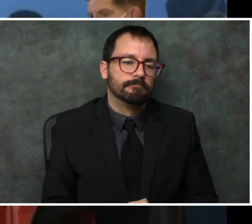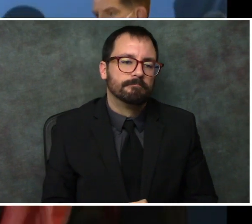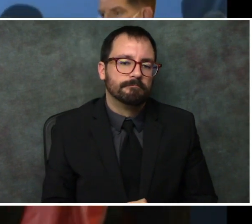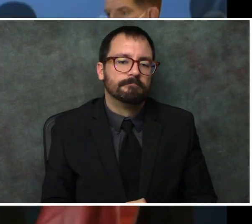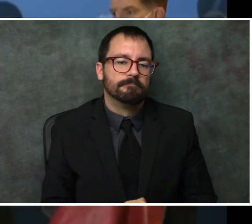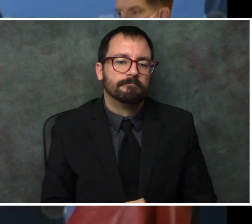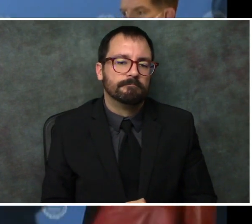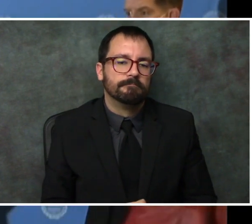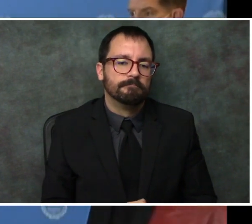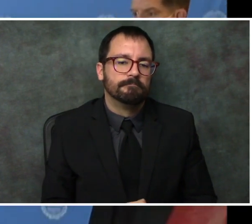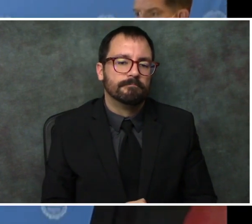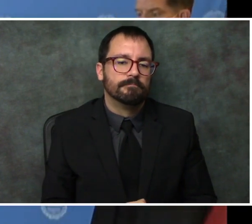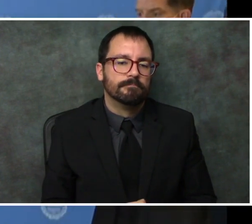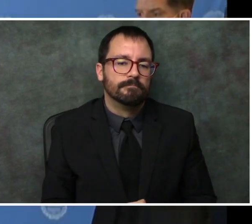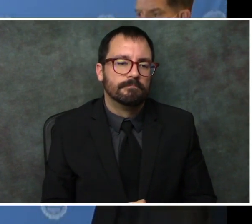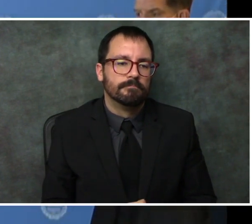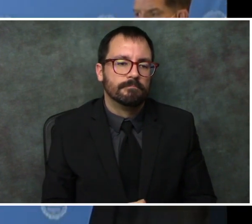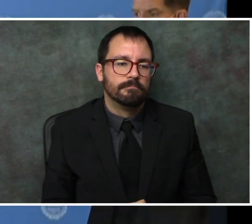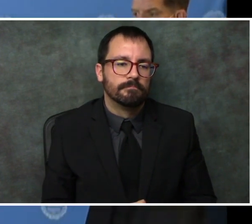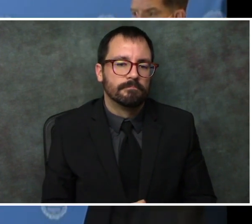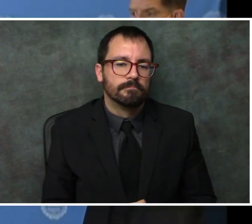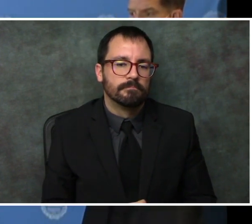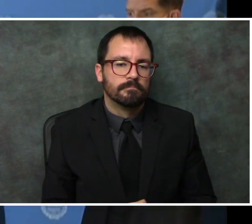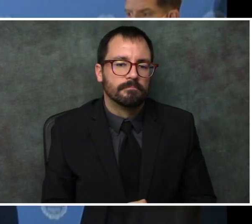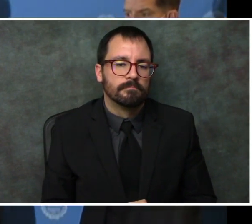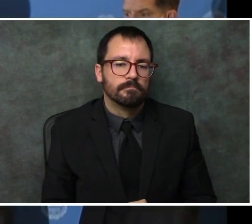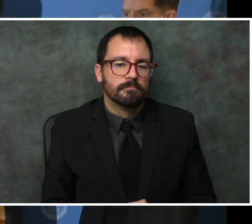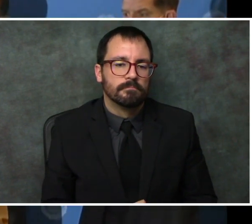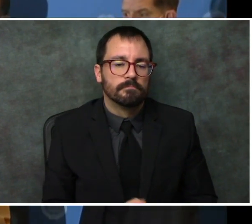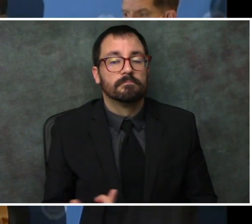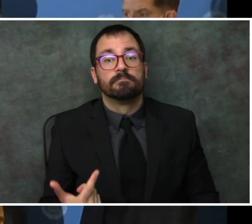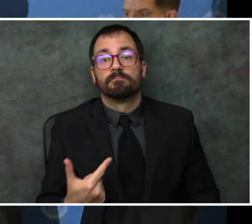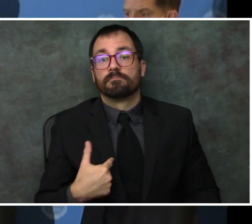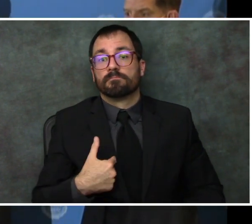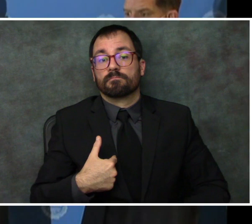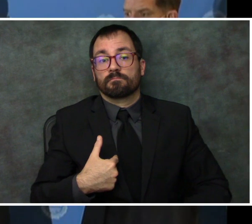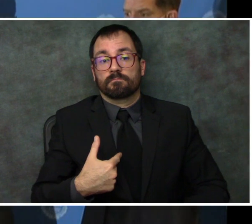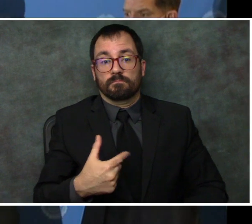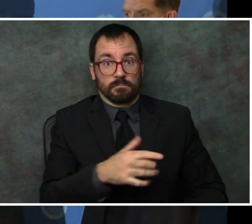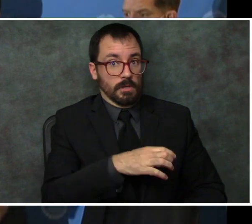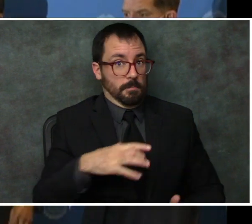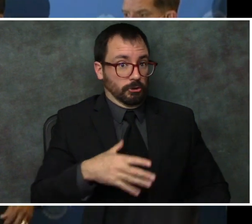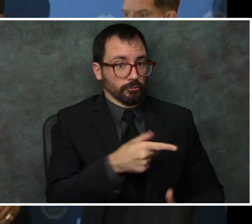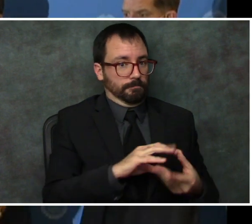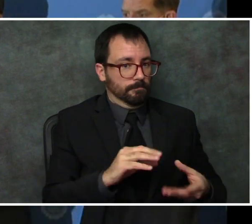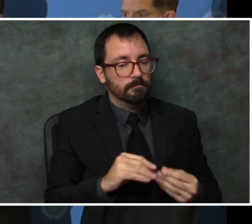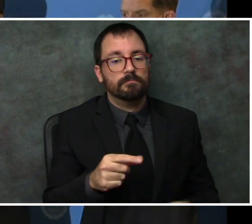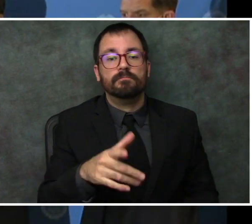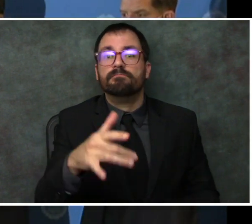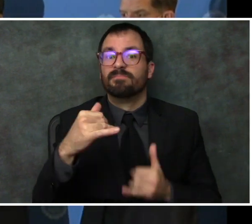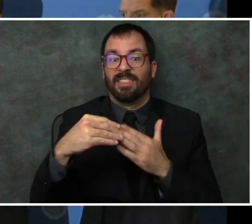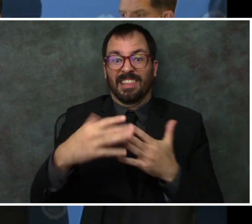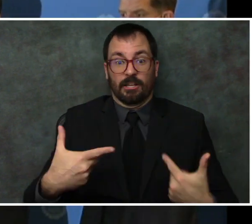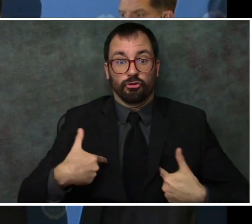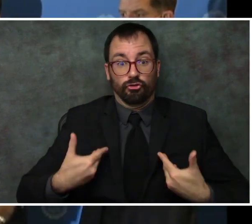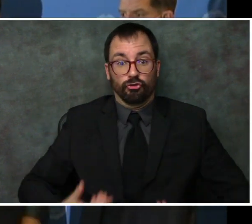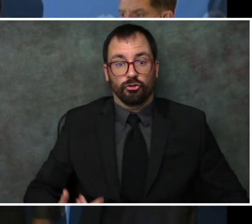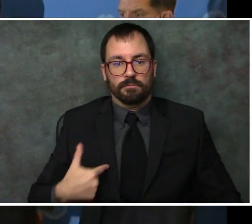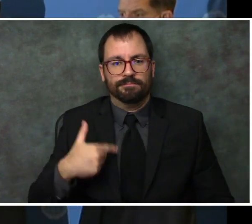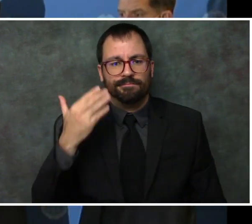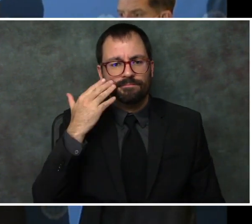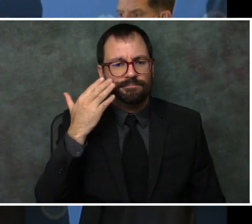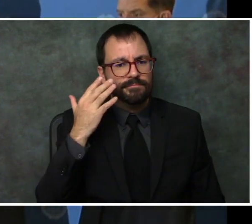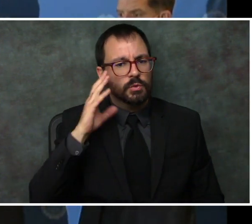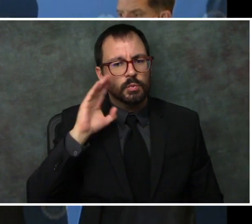Commissioner, as a leader, as a cop, as a man of color, how serious is the problem of racist